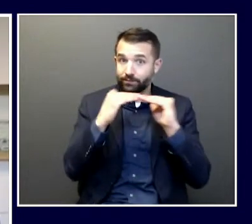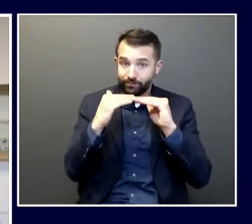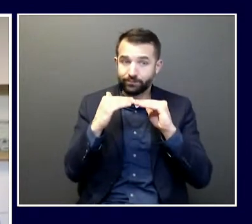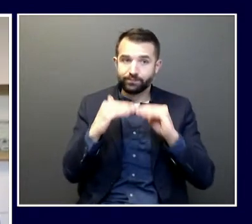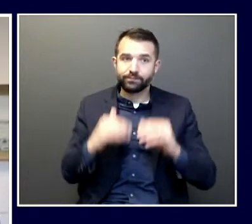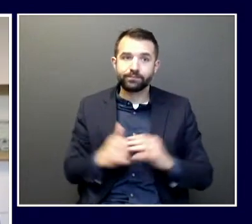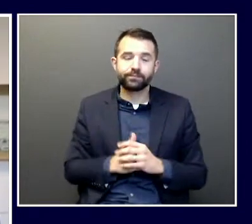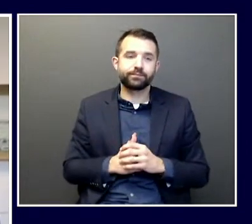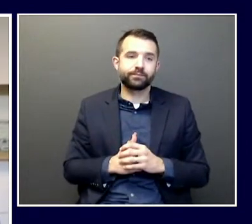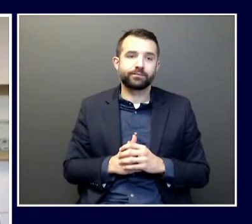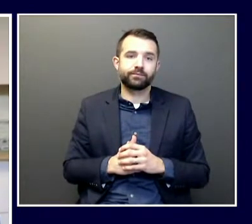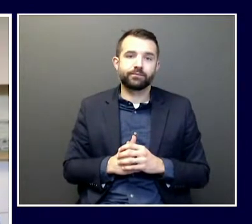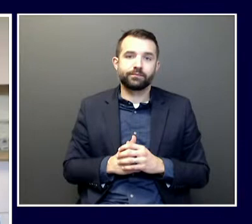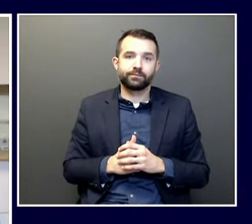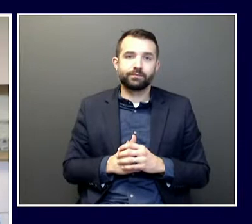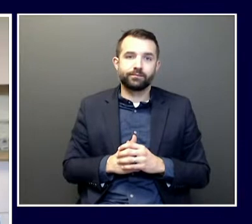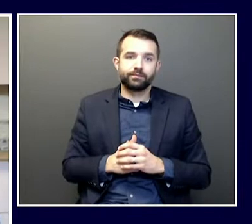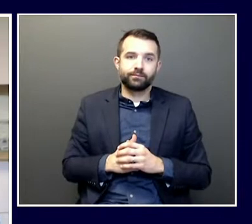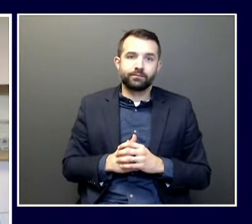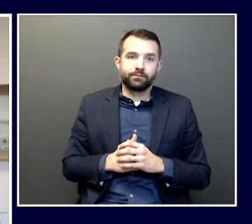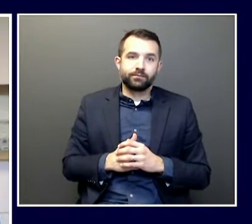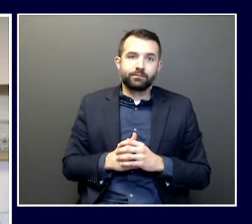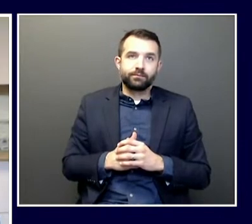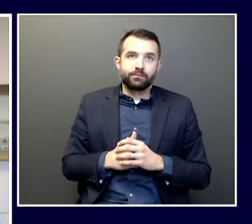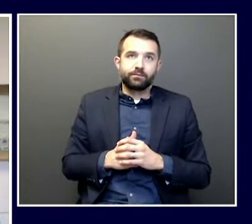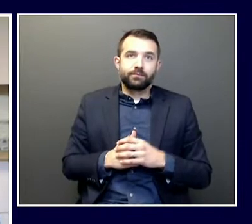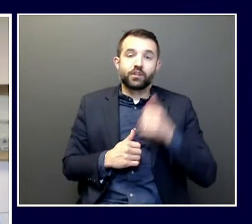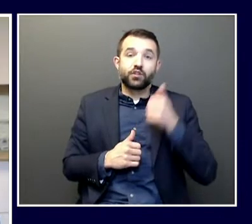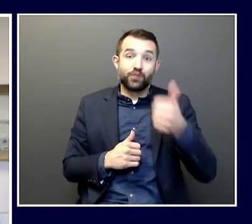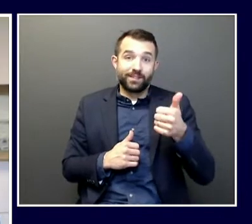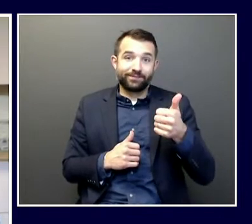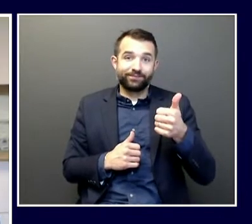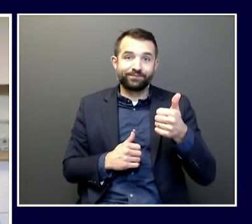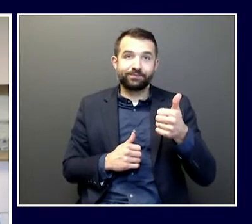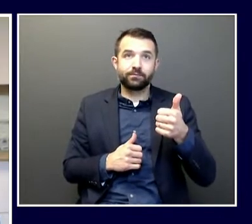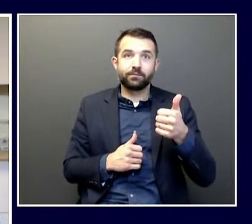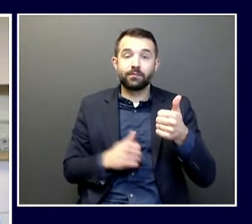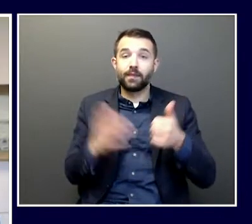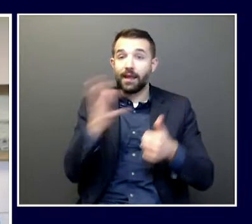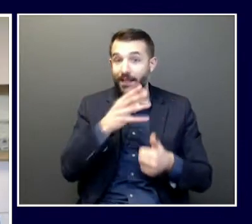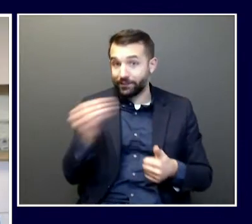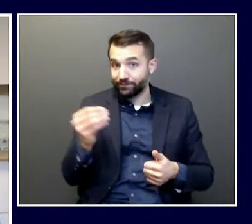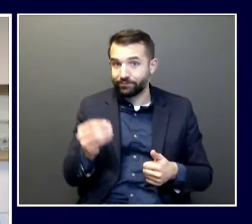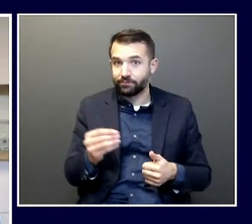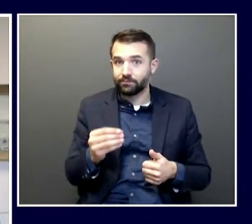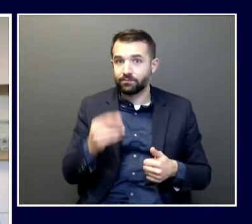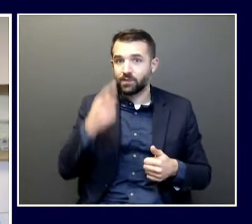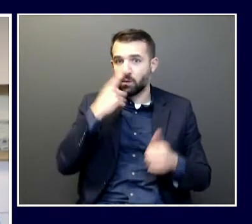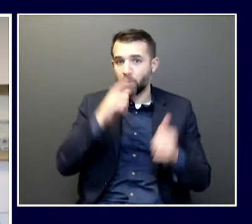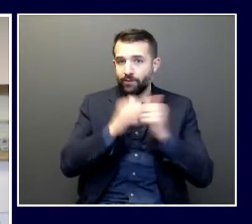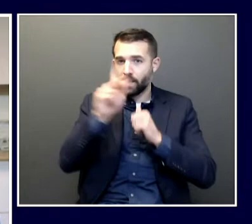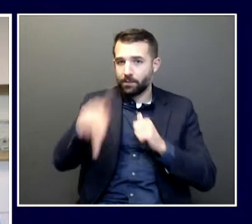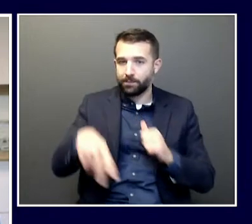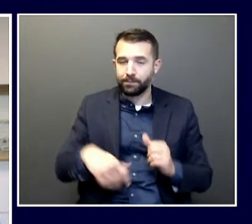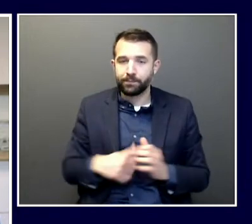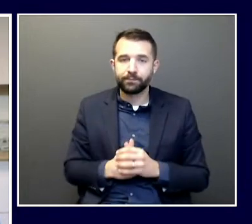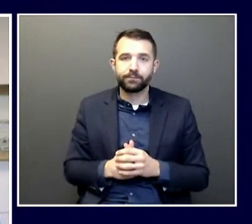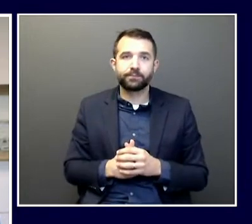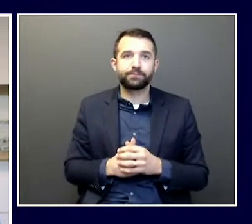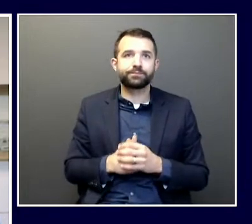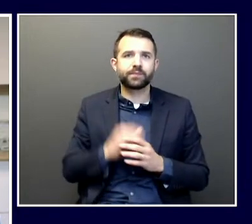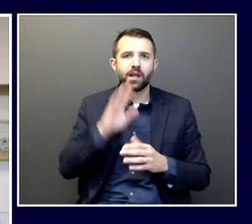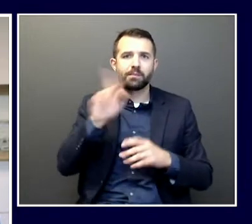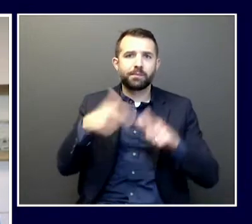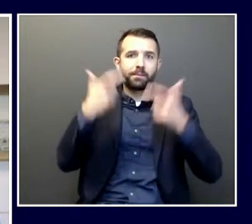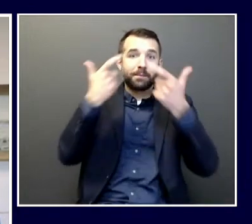principle. And great. And just one quick follow-up when you talked about the larger scale pharmacies, CVS